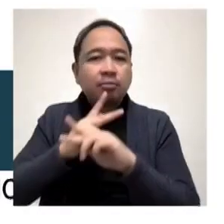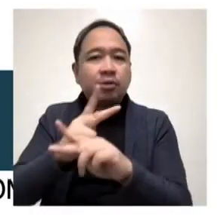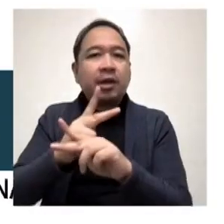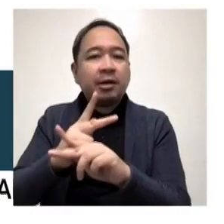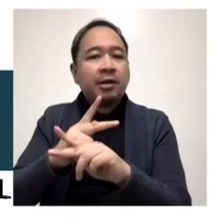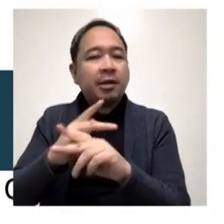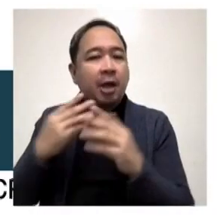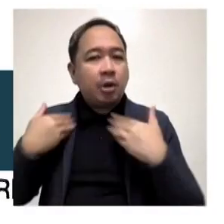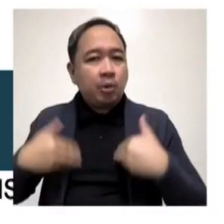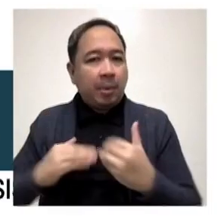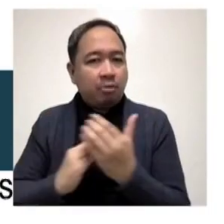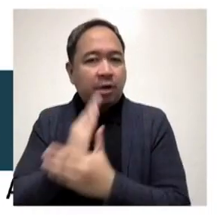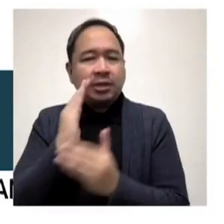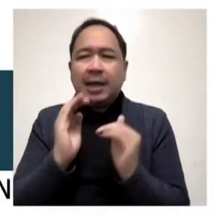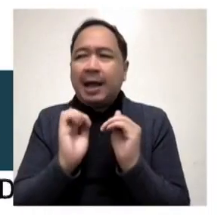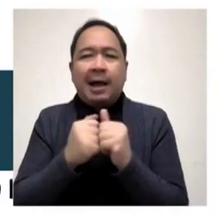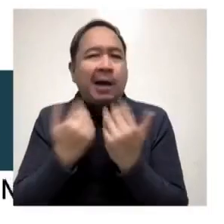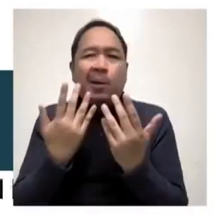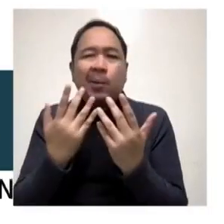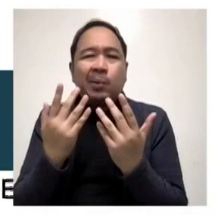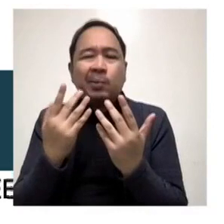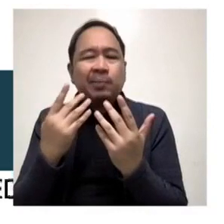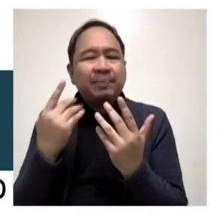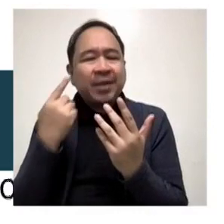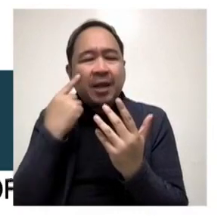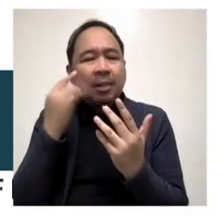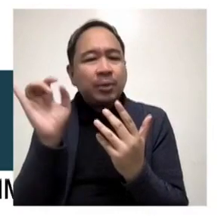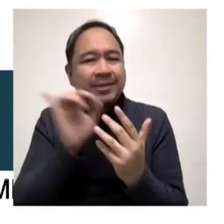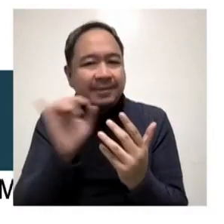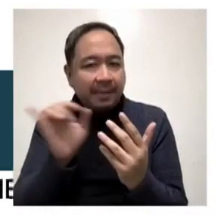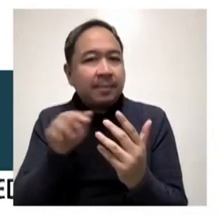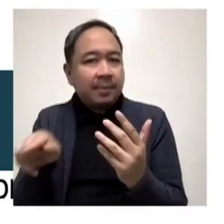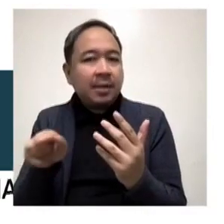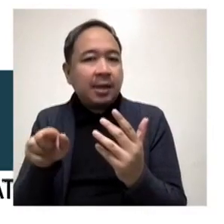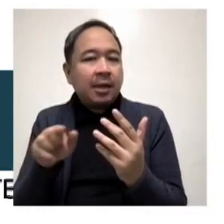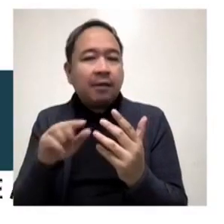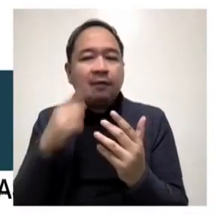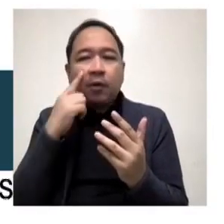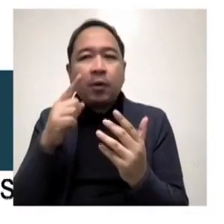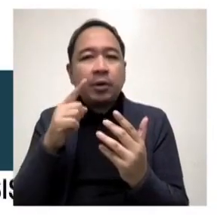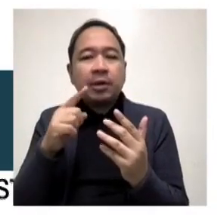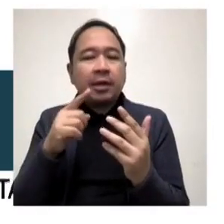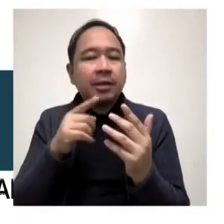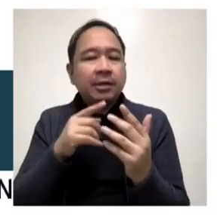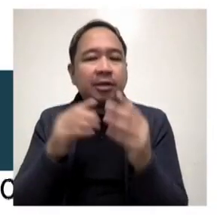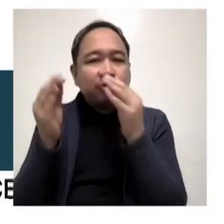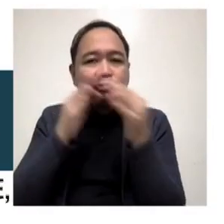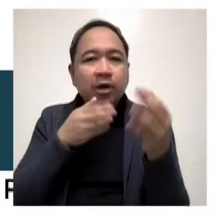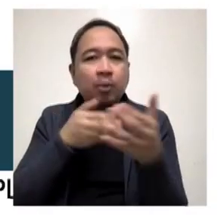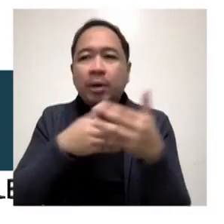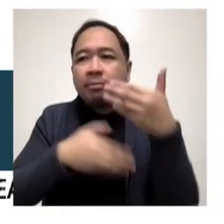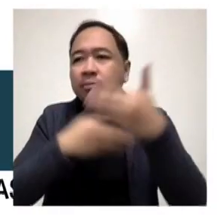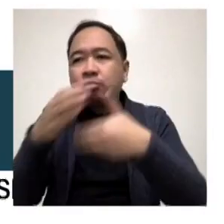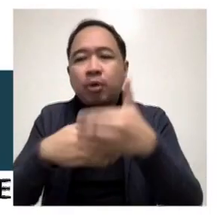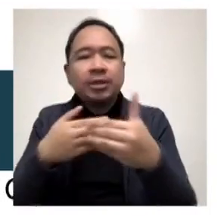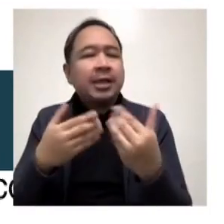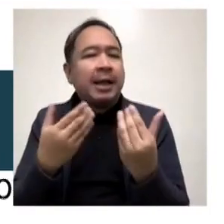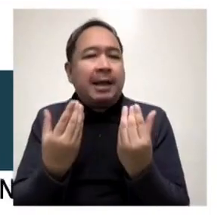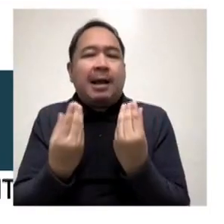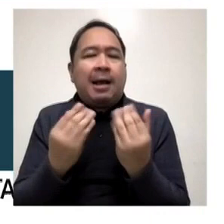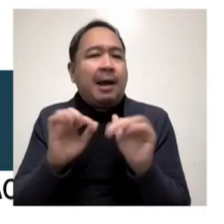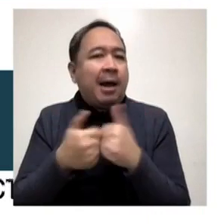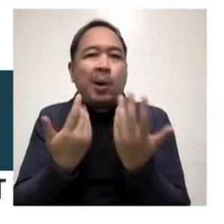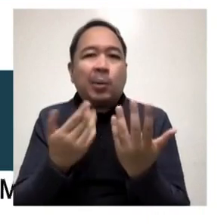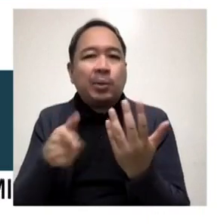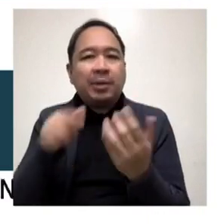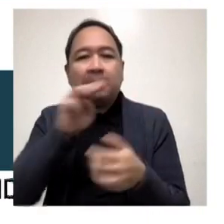now, this drug war? How will this look like in the various LGUs in the metro? Armin, I attended the BIDA launch last Saturday